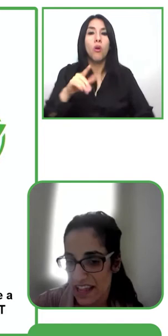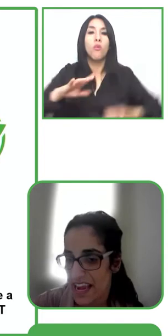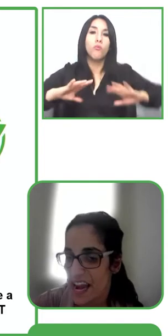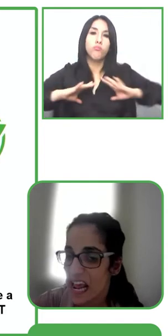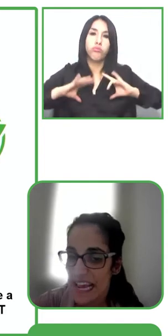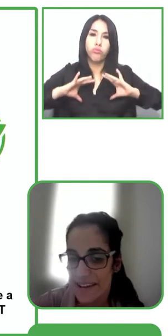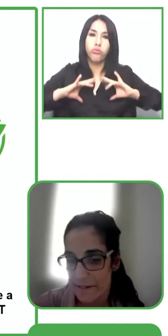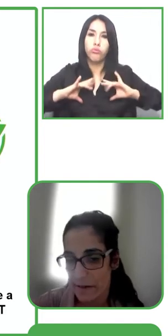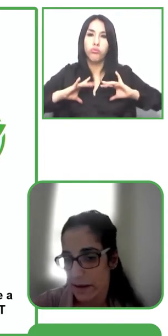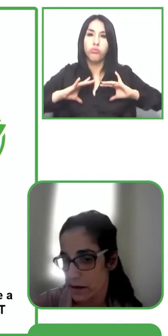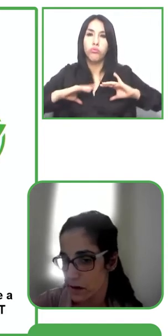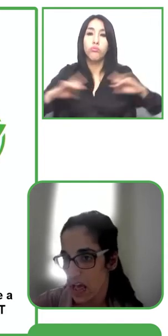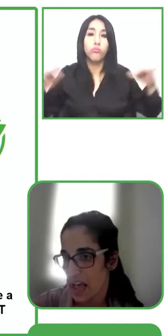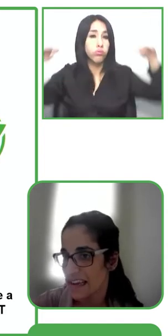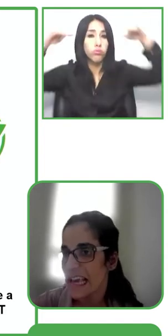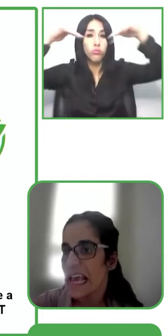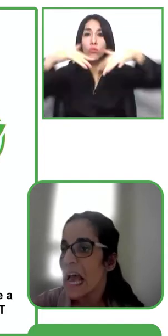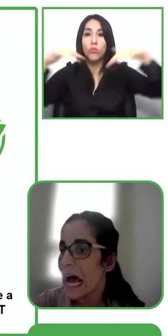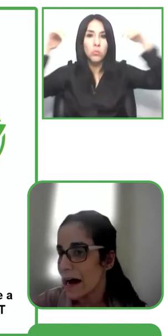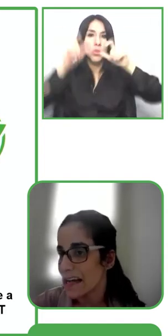the holidays,